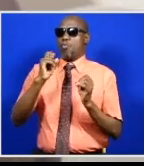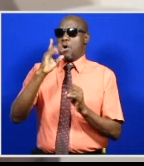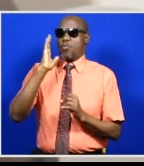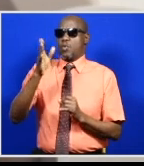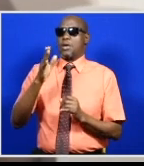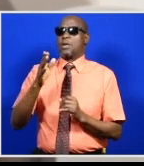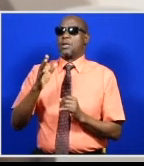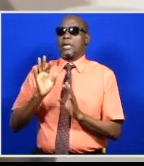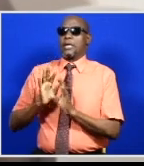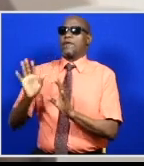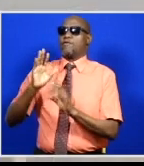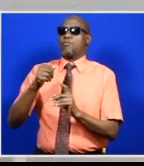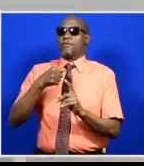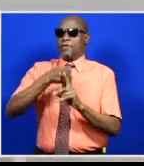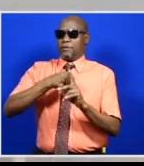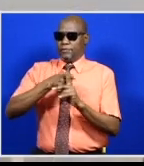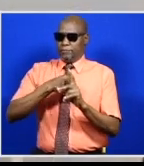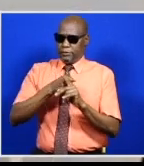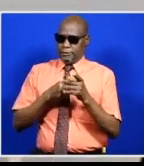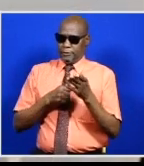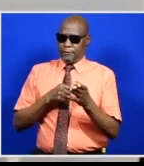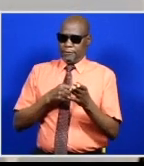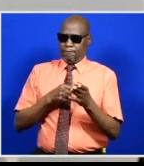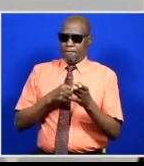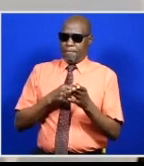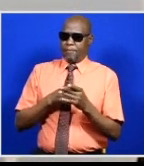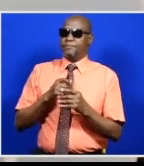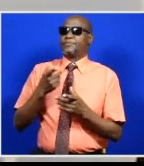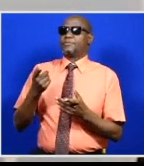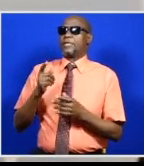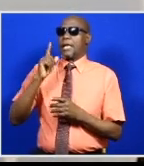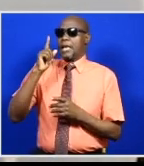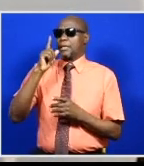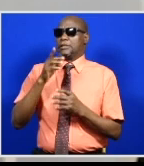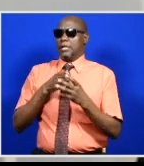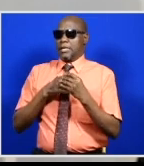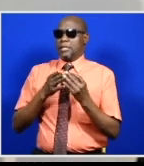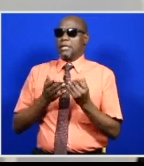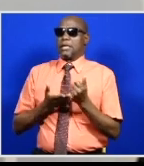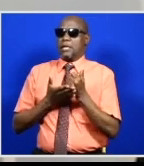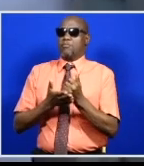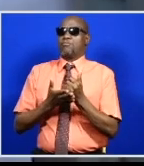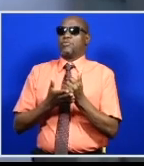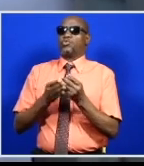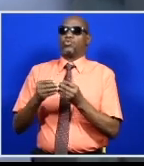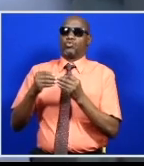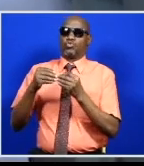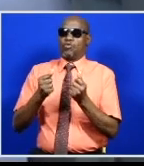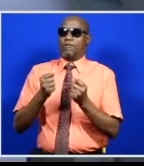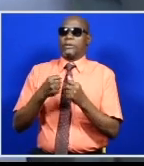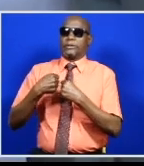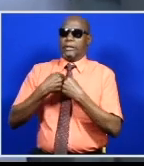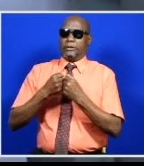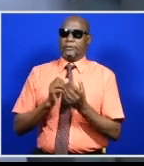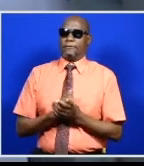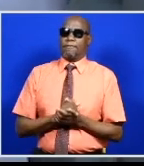adding that addicts are people who need help, hence the need for religious leaders to assist them in overcoming the challenges. We are looking at these people